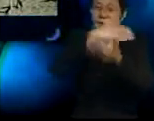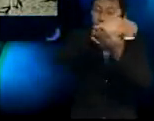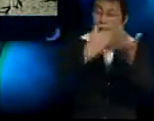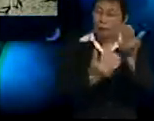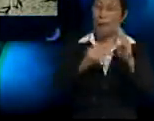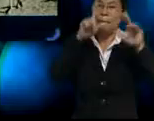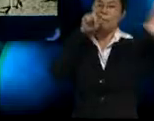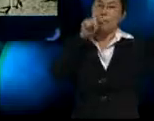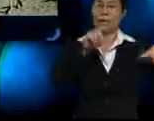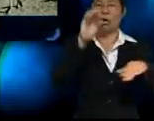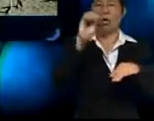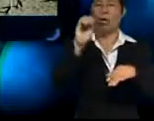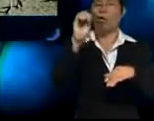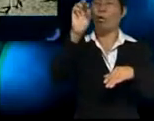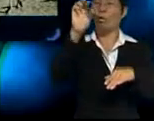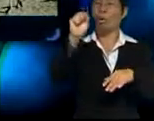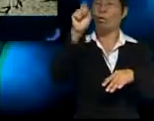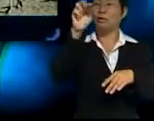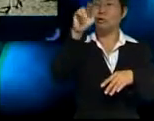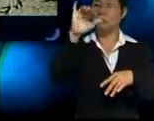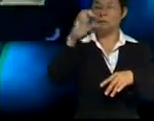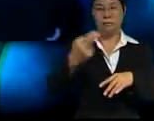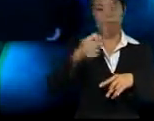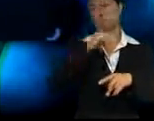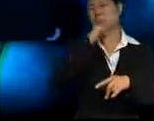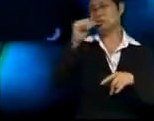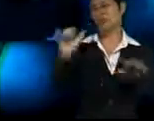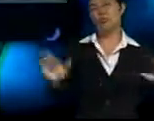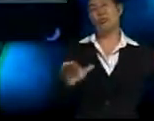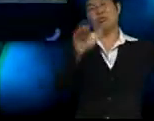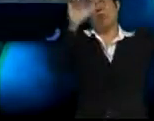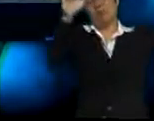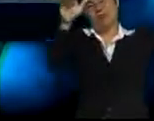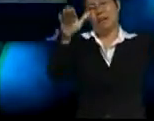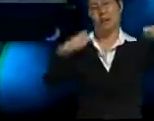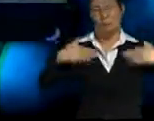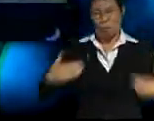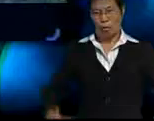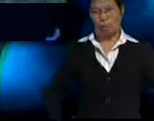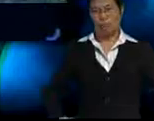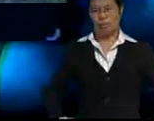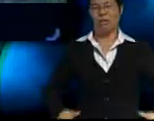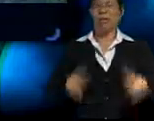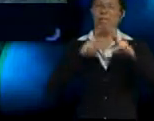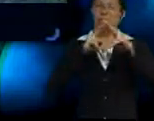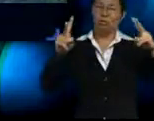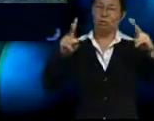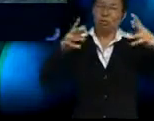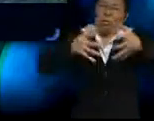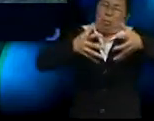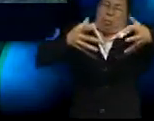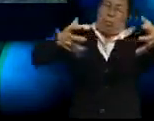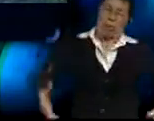birds, like the ostrich and emus, do not fly. Their bodies are just too